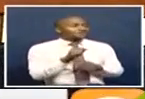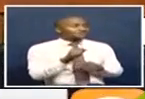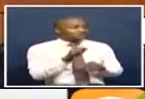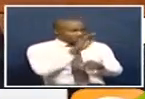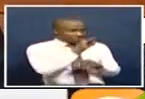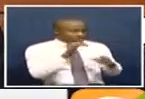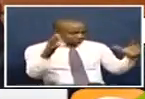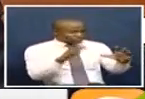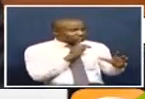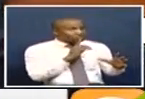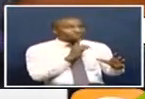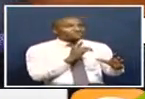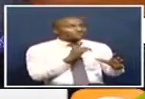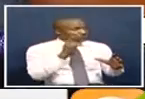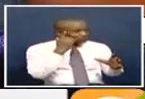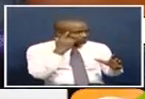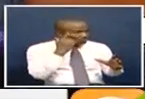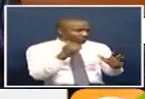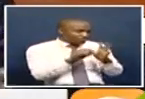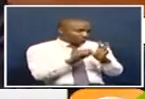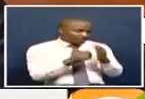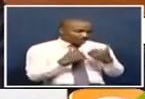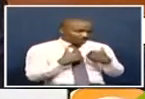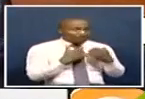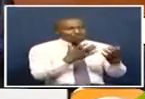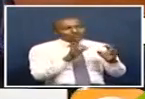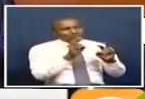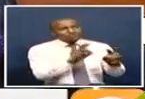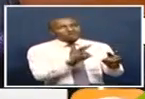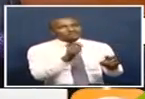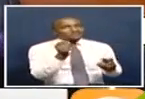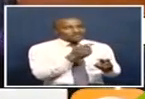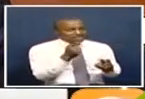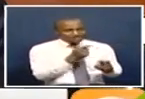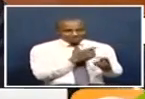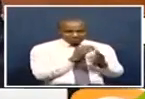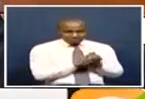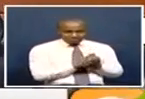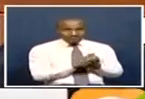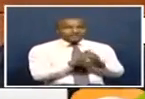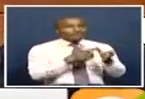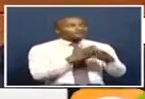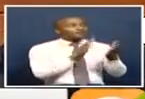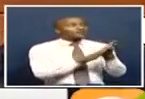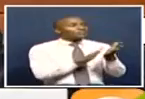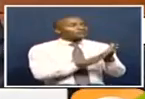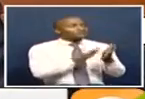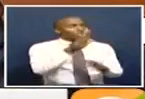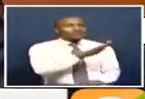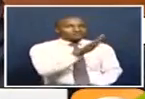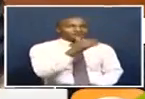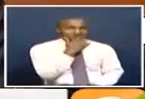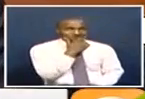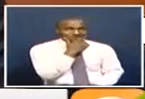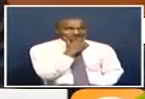say, look, gentlemen, we are in a problem. We need to look at the wages and salaries. Yeah. And then they recommend this to Parliament. Right.